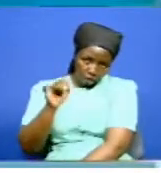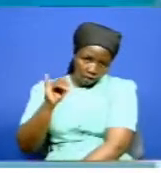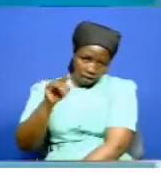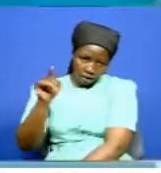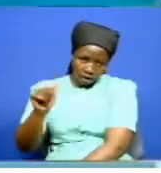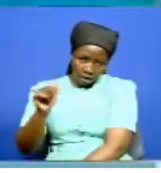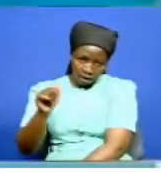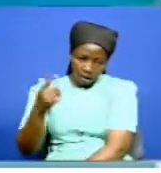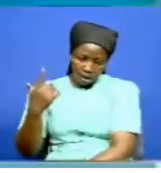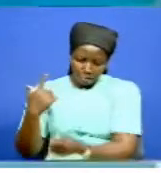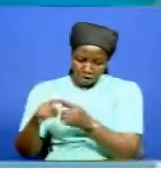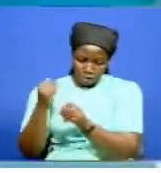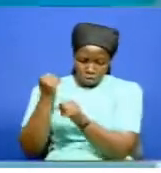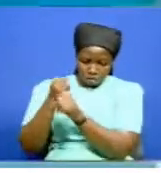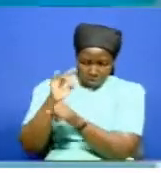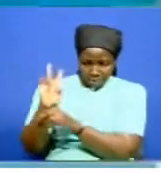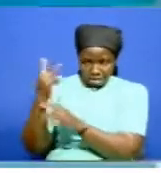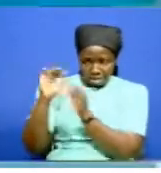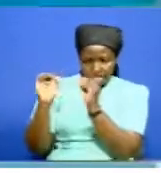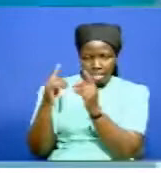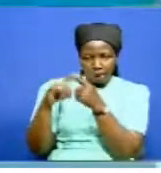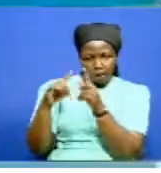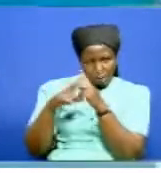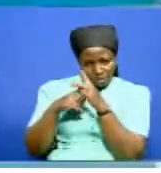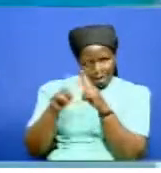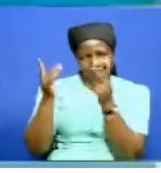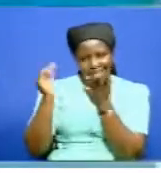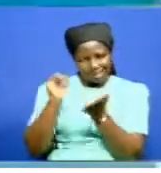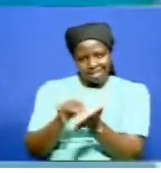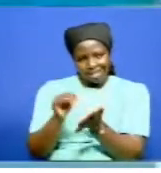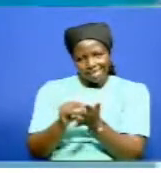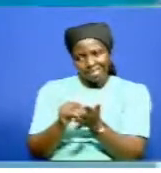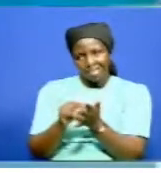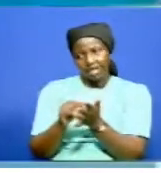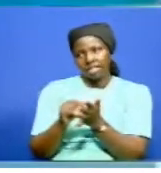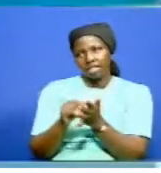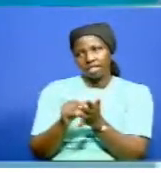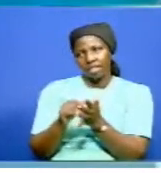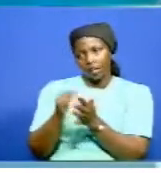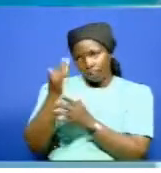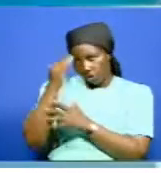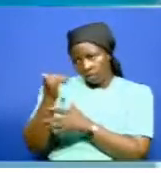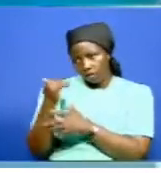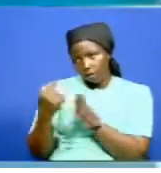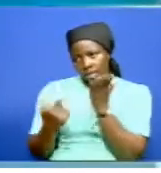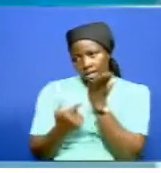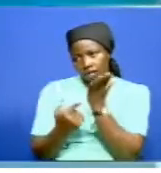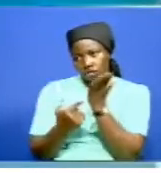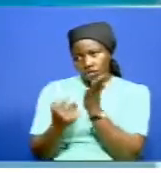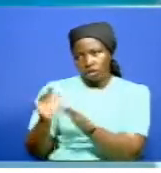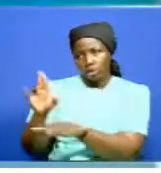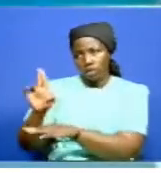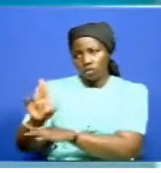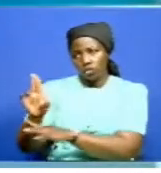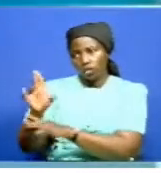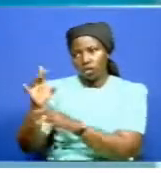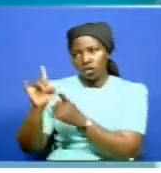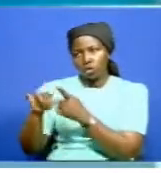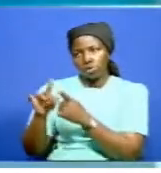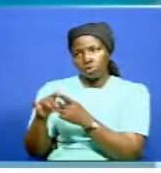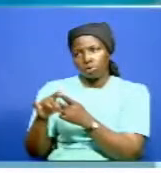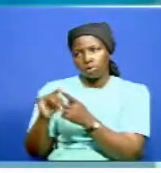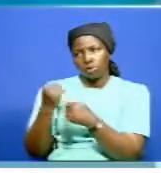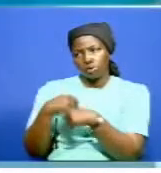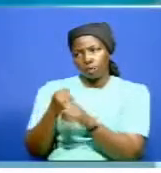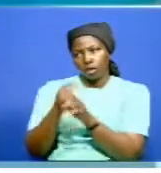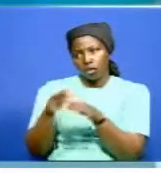you'll start the dosage again. This is because the technologies which have been utilized to make